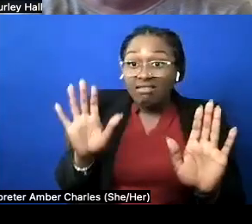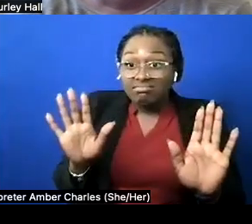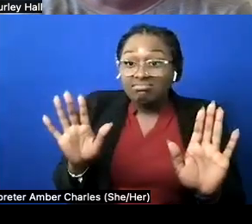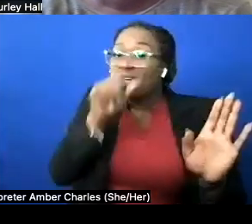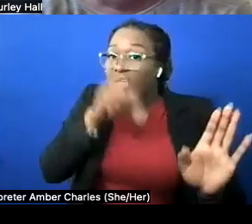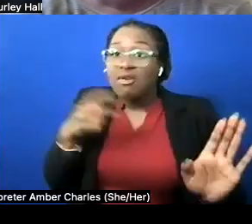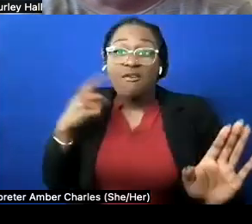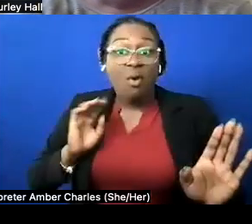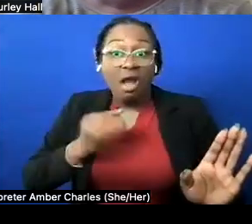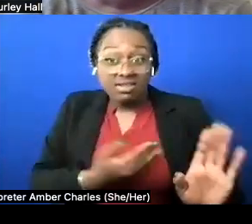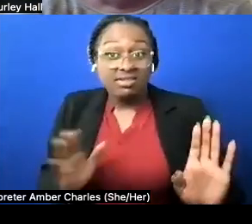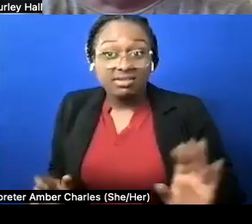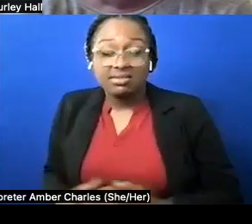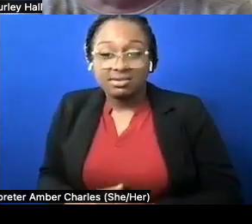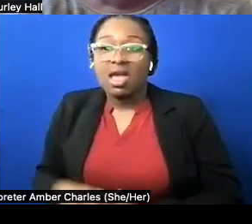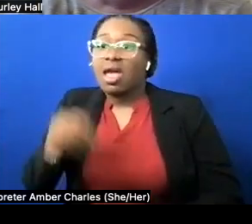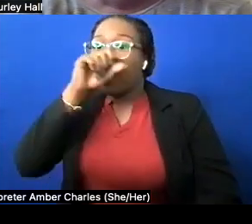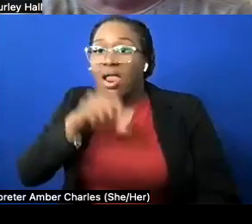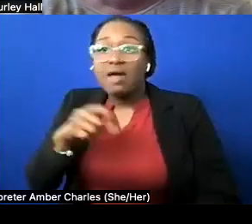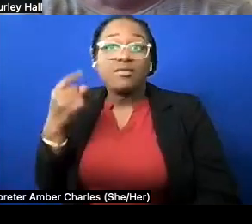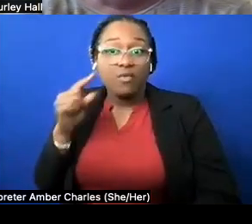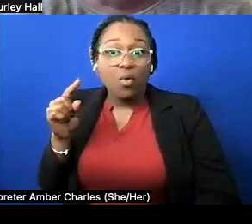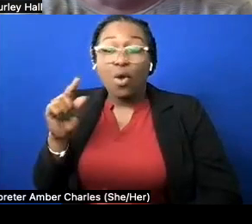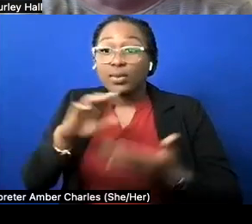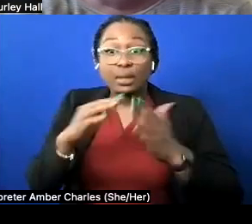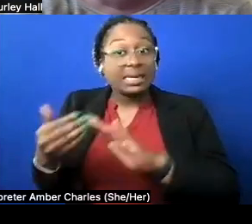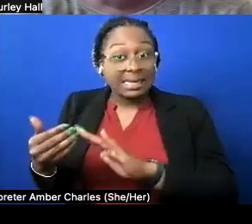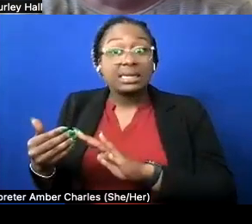for us. I love that for community.